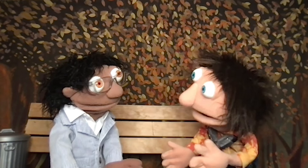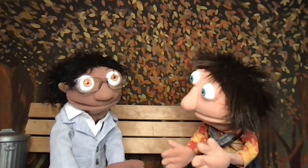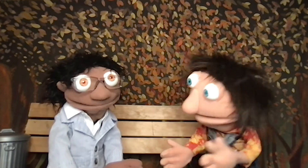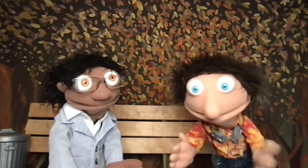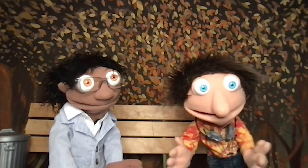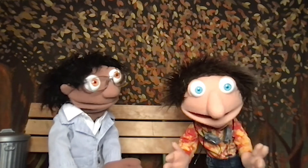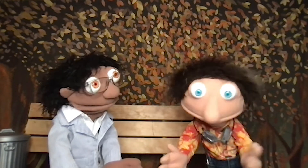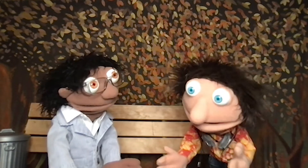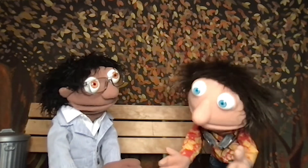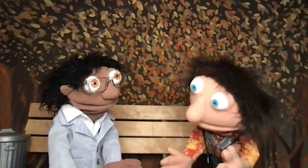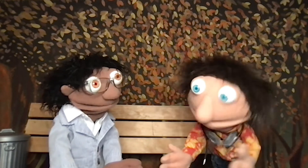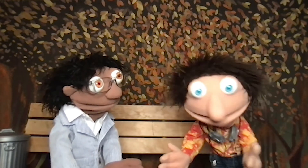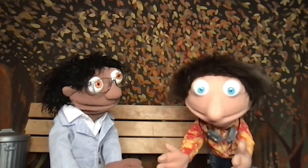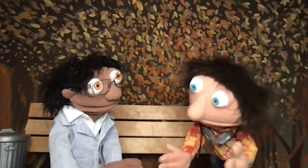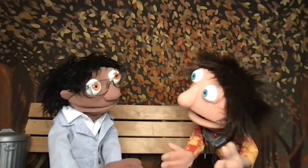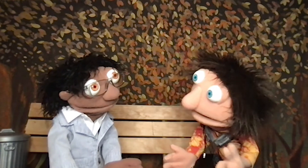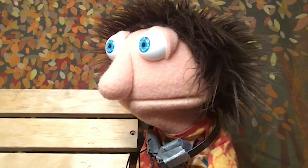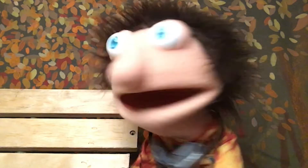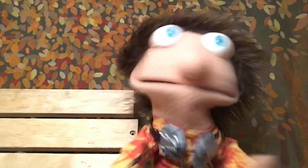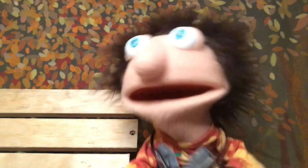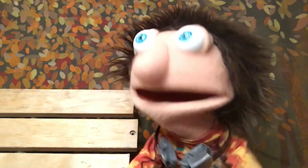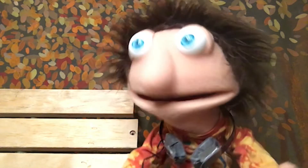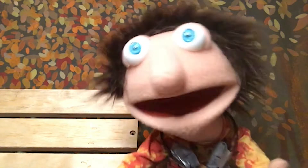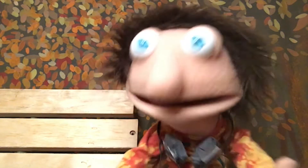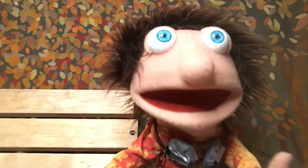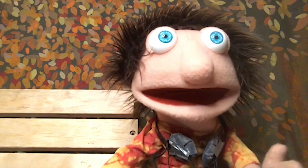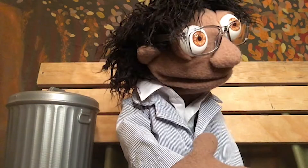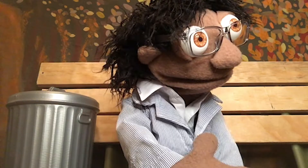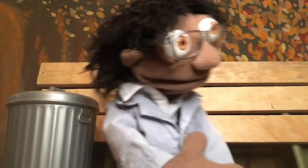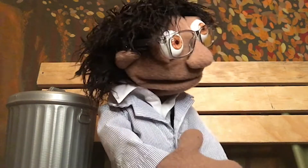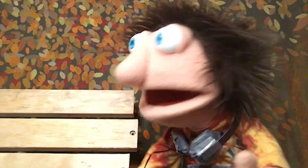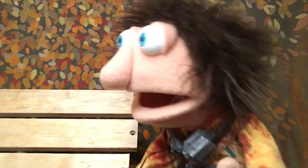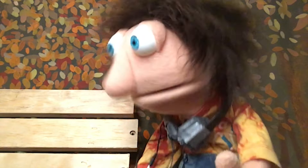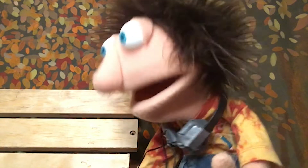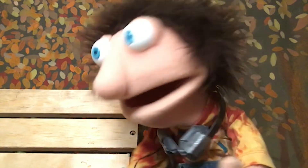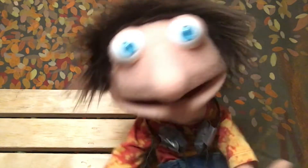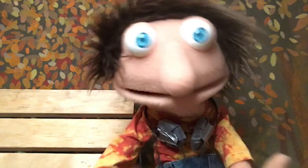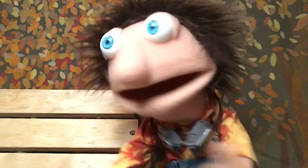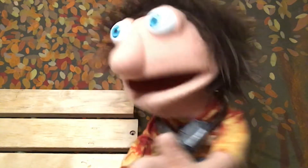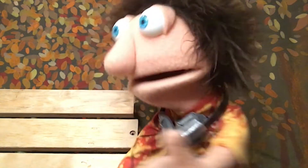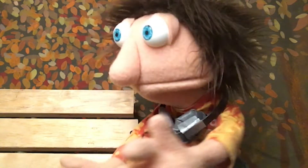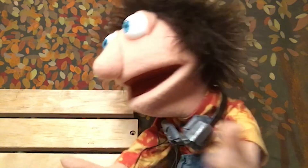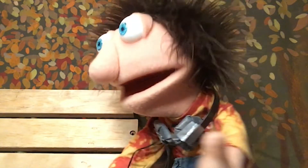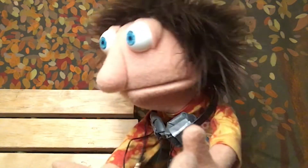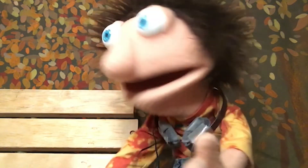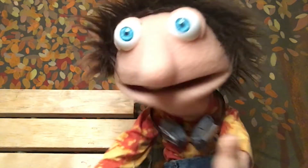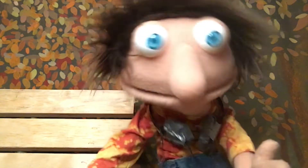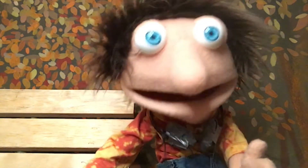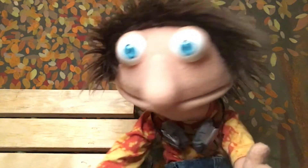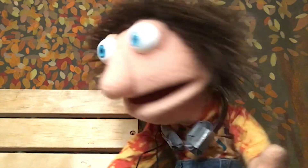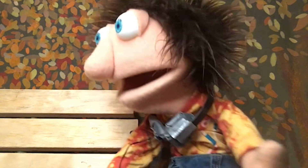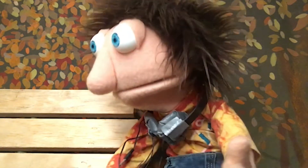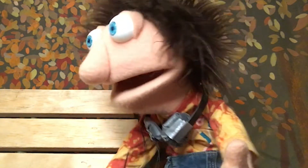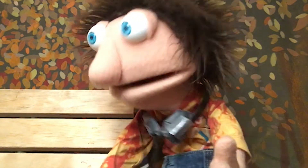deaf? Never. You want to know what happened at the zoo? You can't handle the truth. Okay. But wait, first I have to